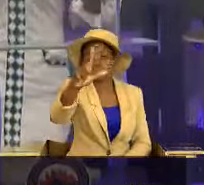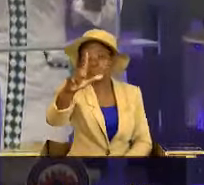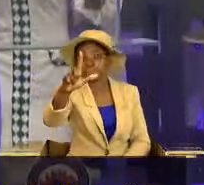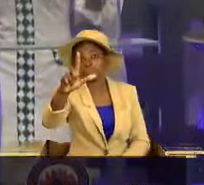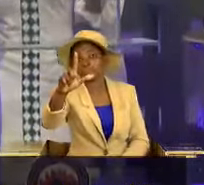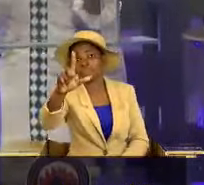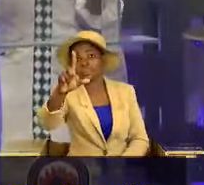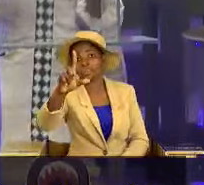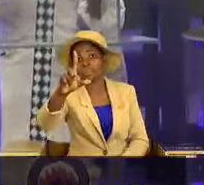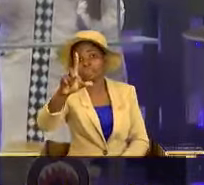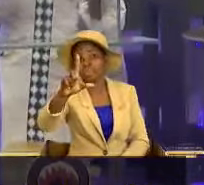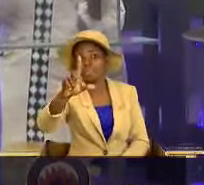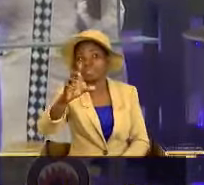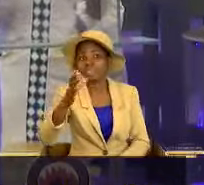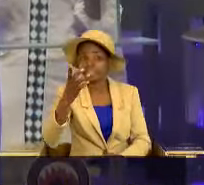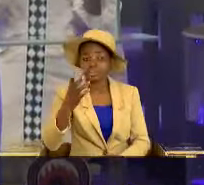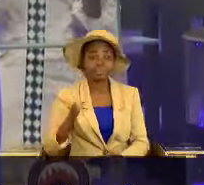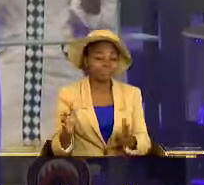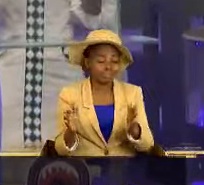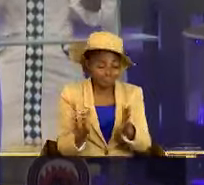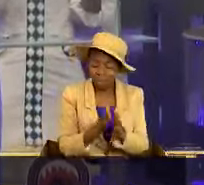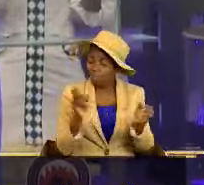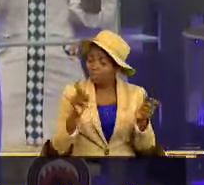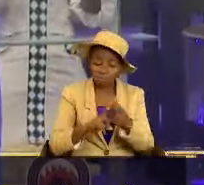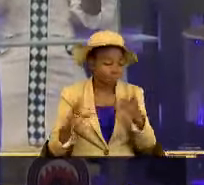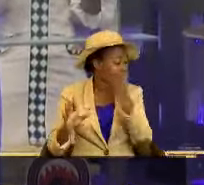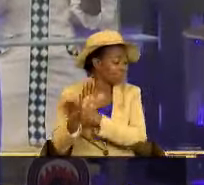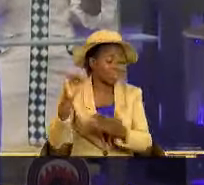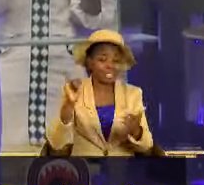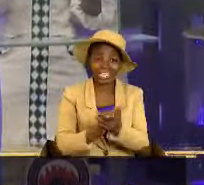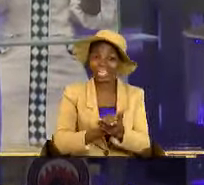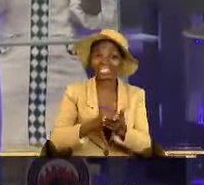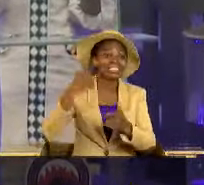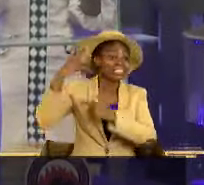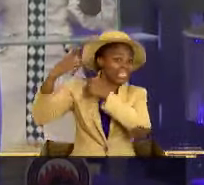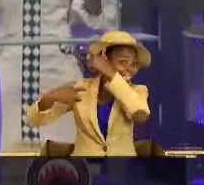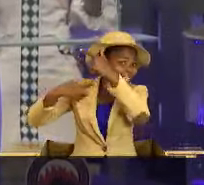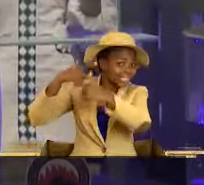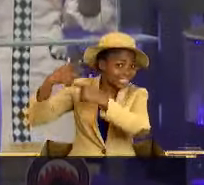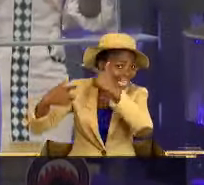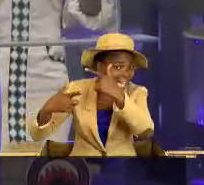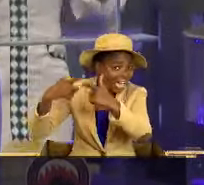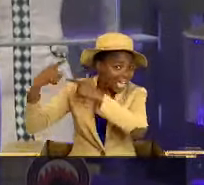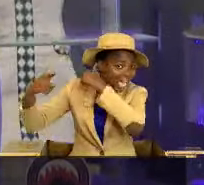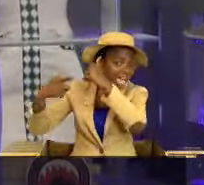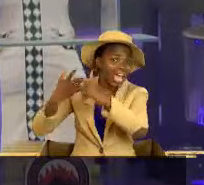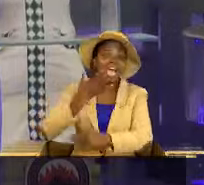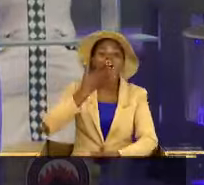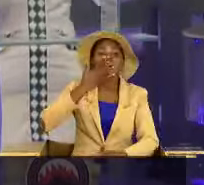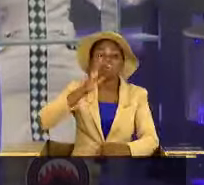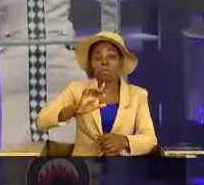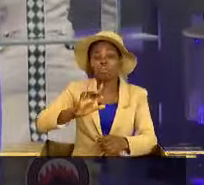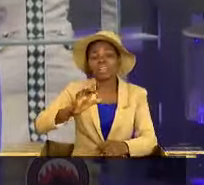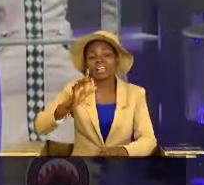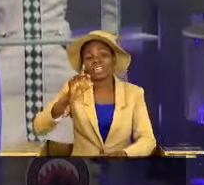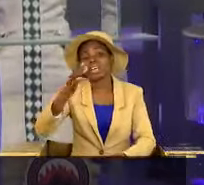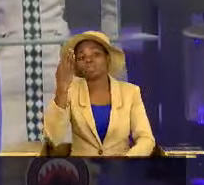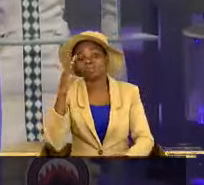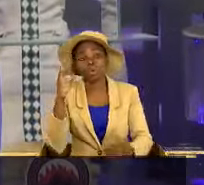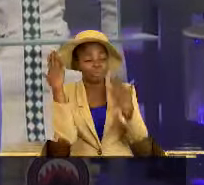generational Covenant of backwardness over my life and